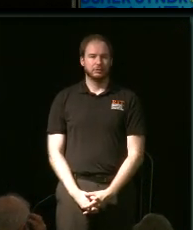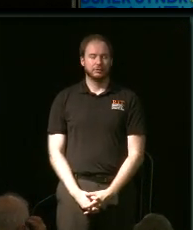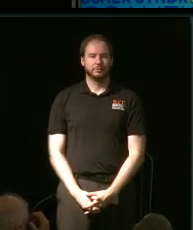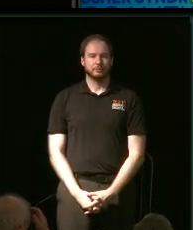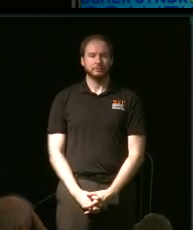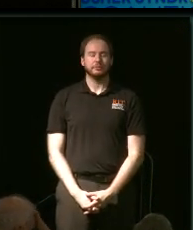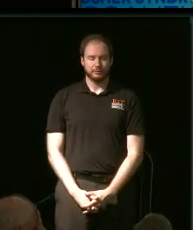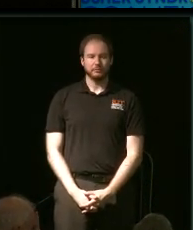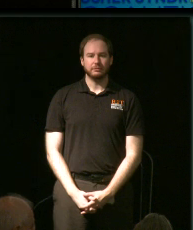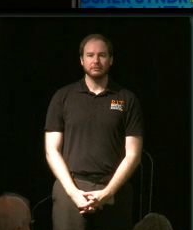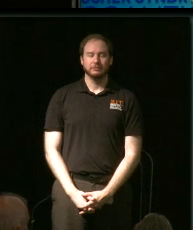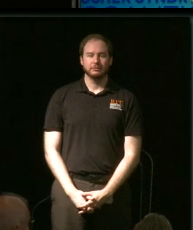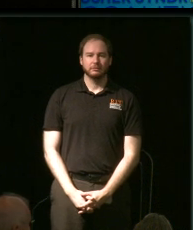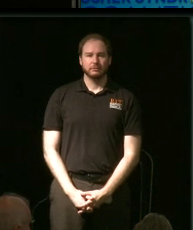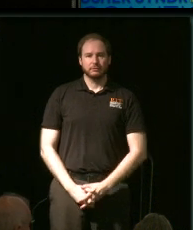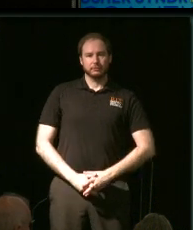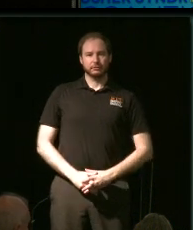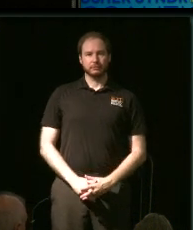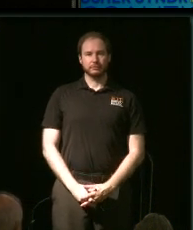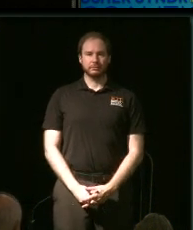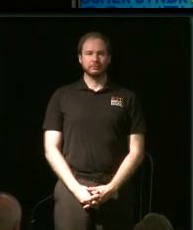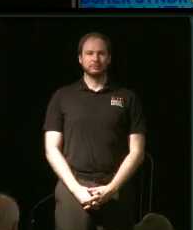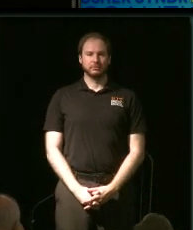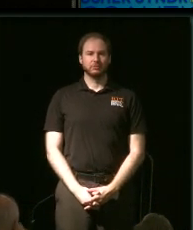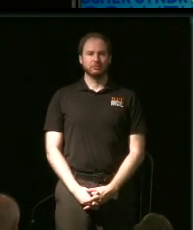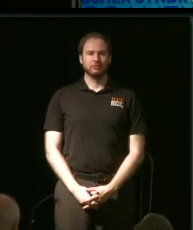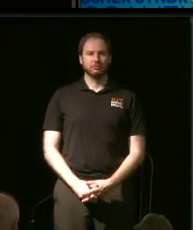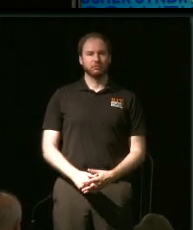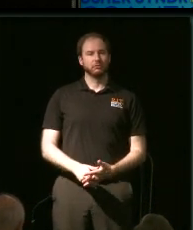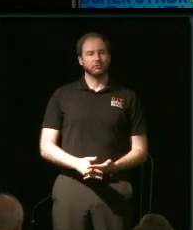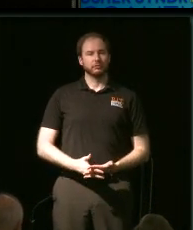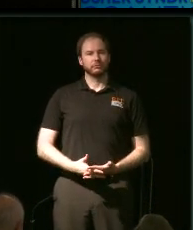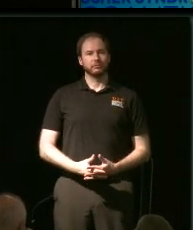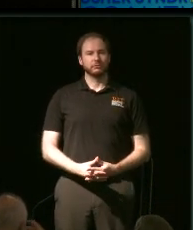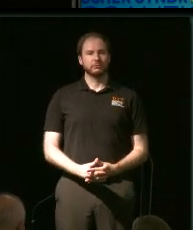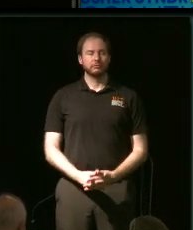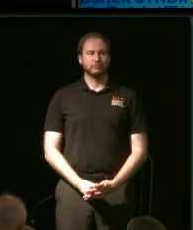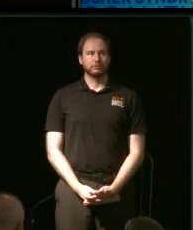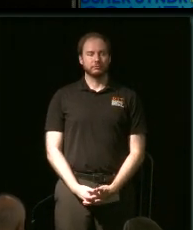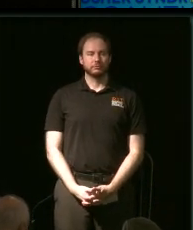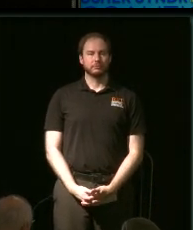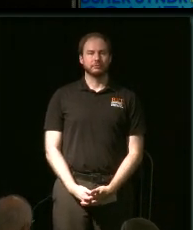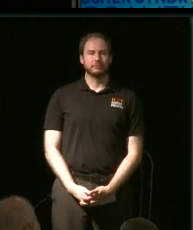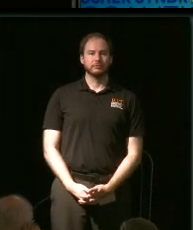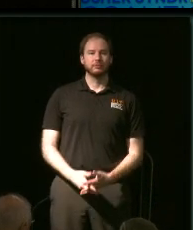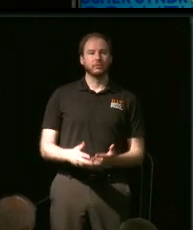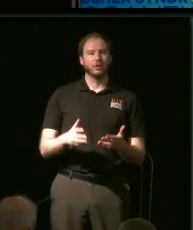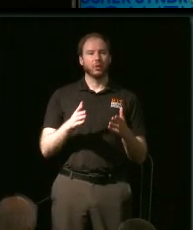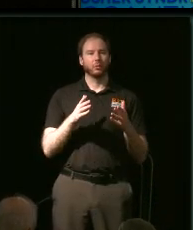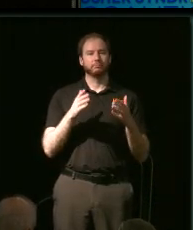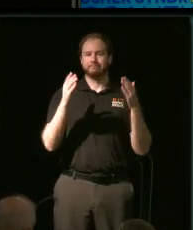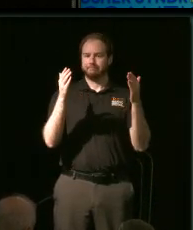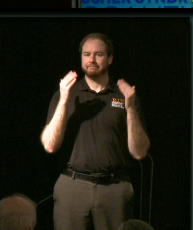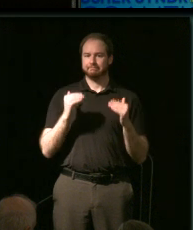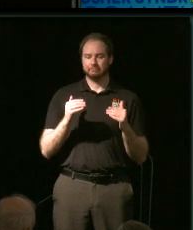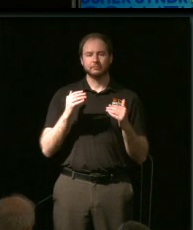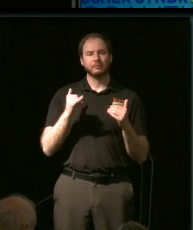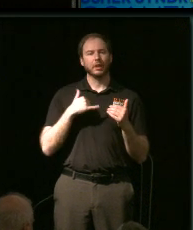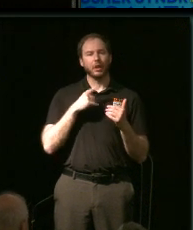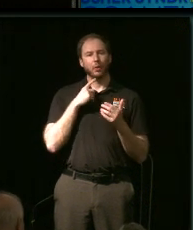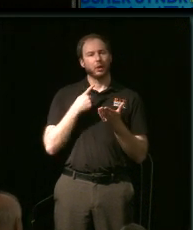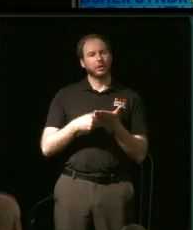Okay, so I just wanted to spend a minute to talk about the research path to